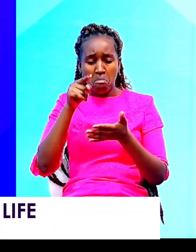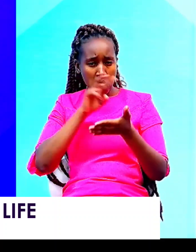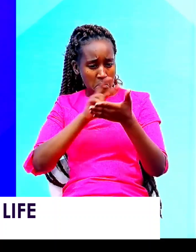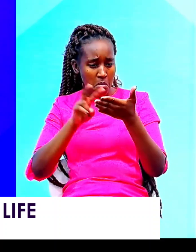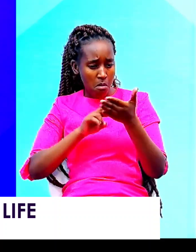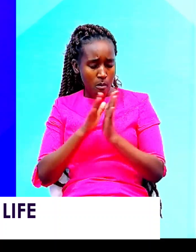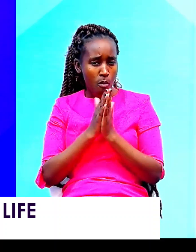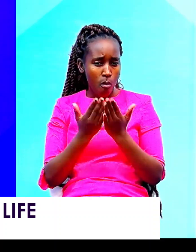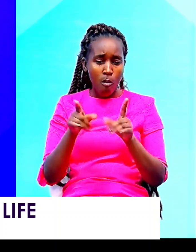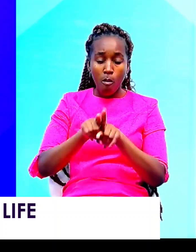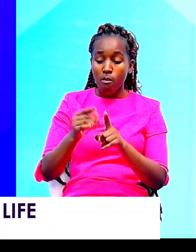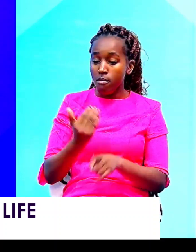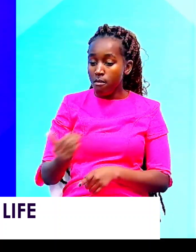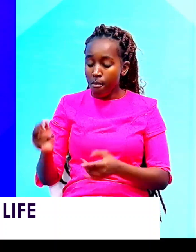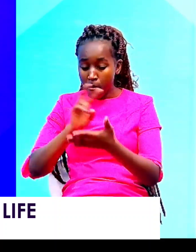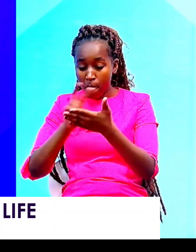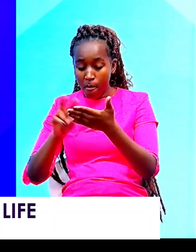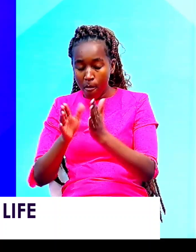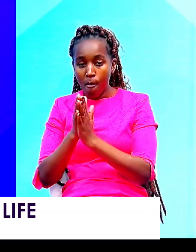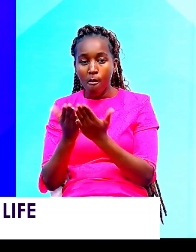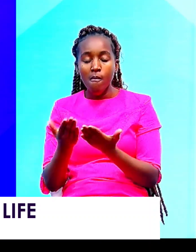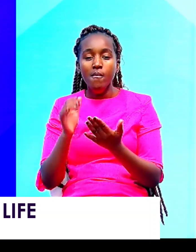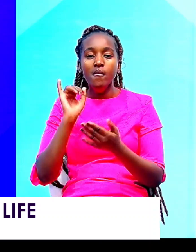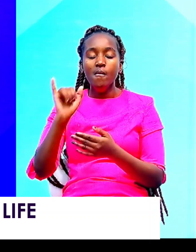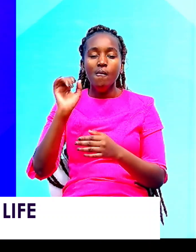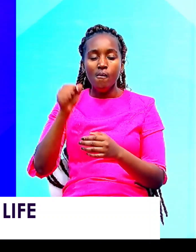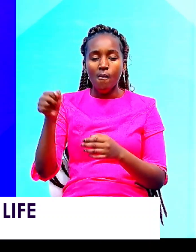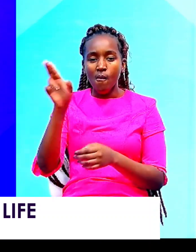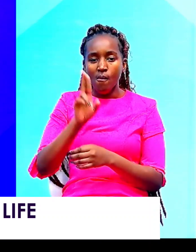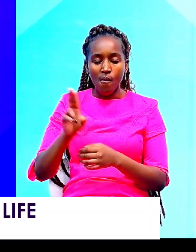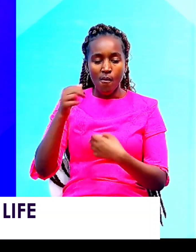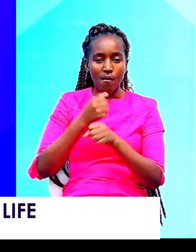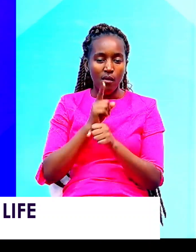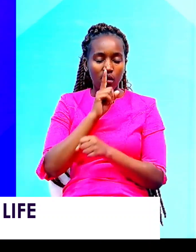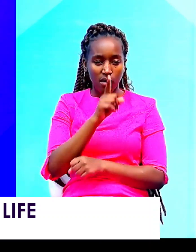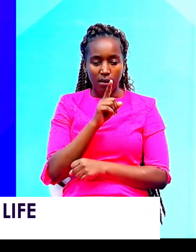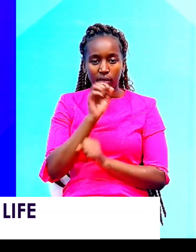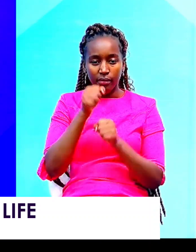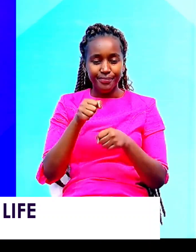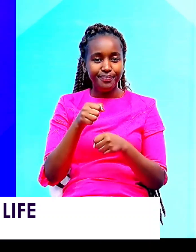read, you are supposed to acquire that and put it to use. Remember,